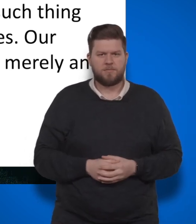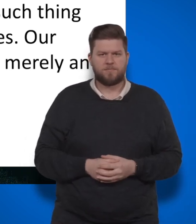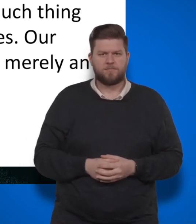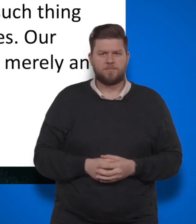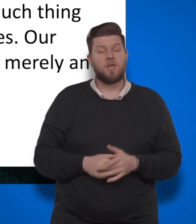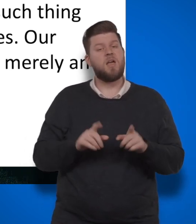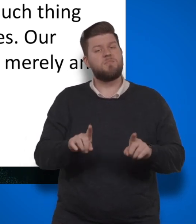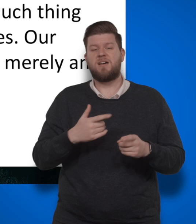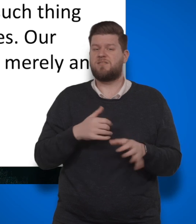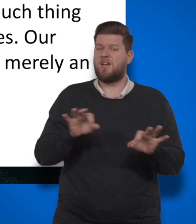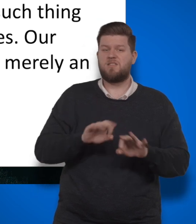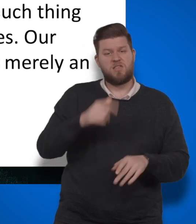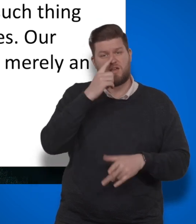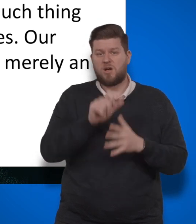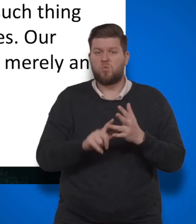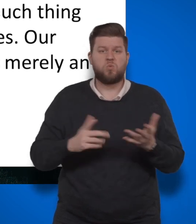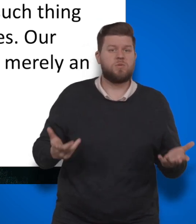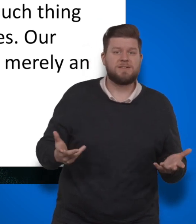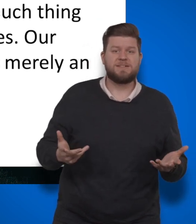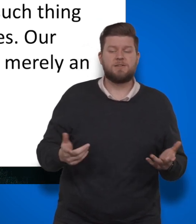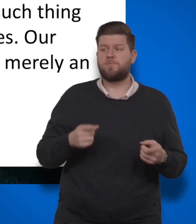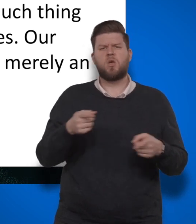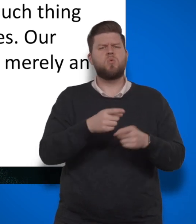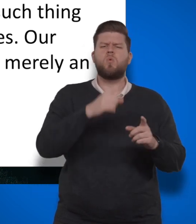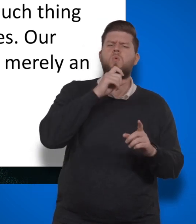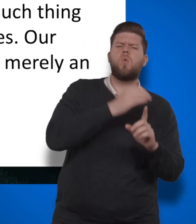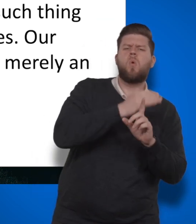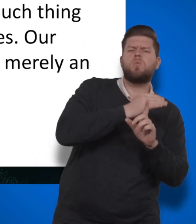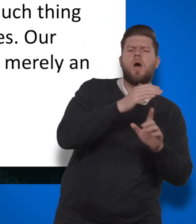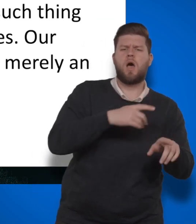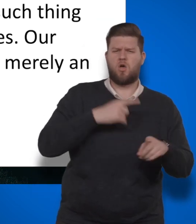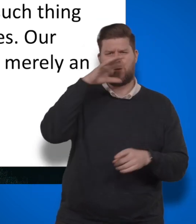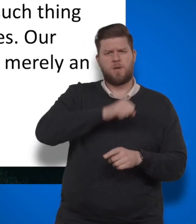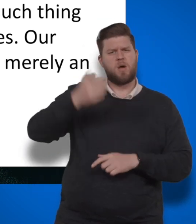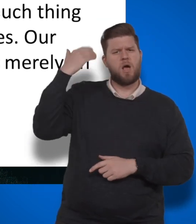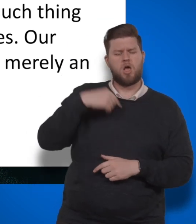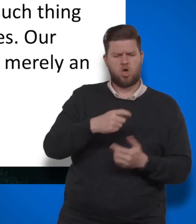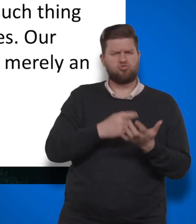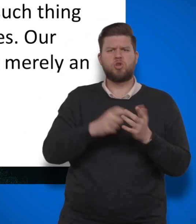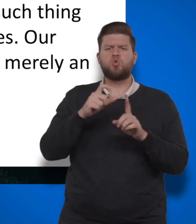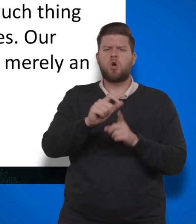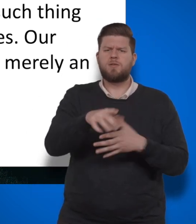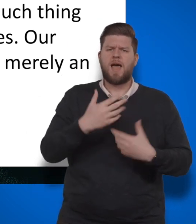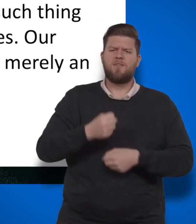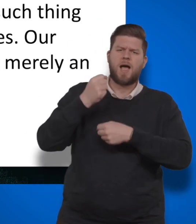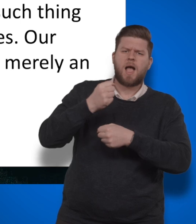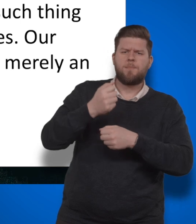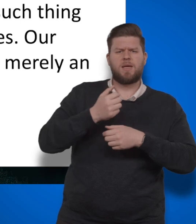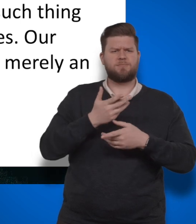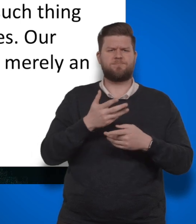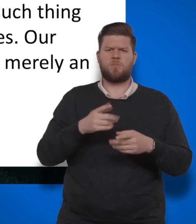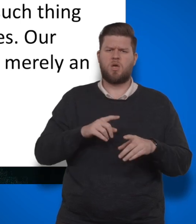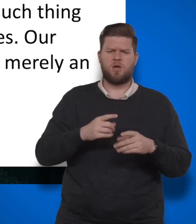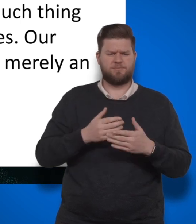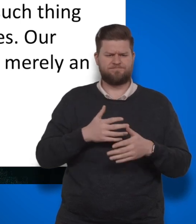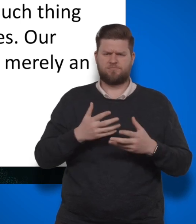it. Those of you who are older may remember some years ago there was a campaign led by Richard Dawkins to promote what was then called the New Atheism.